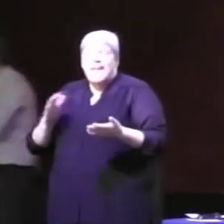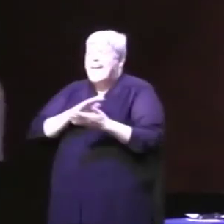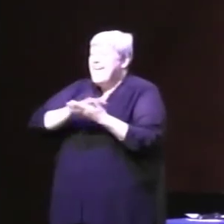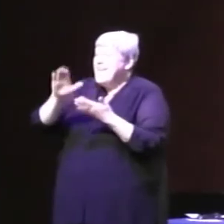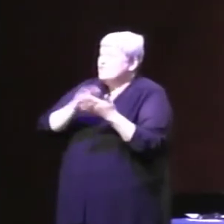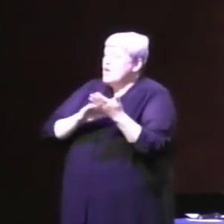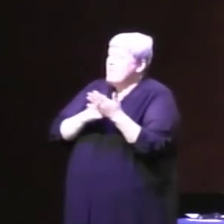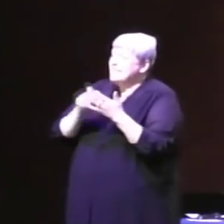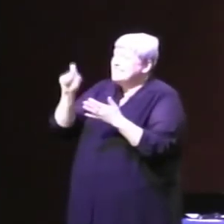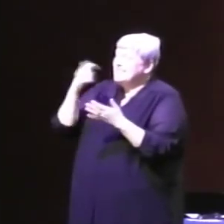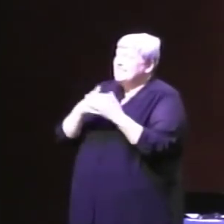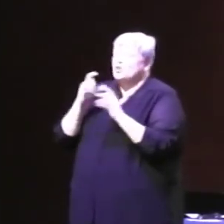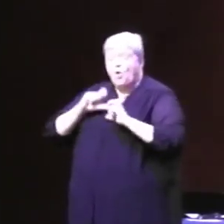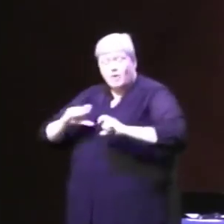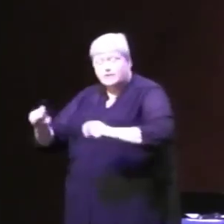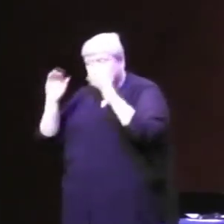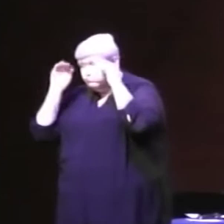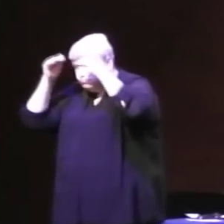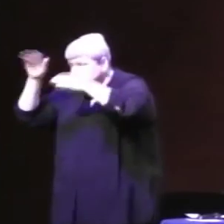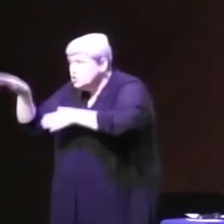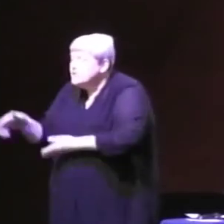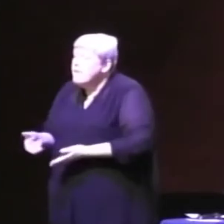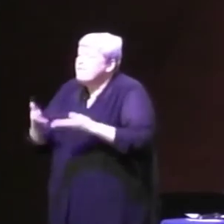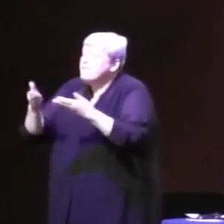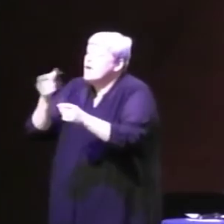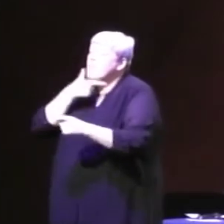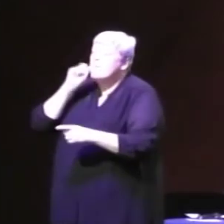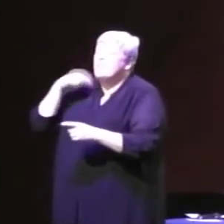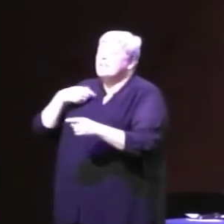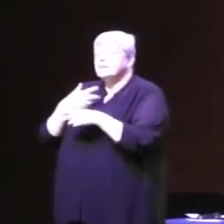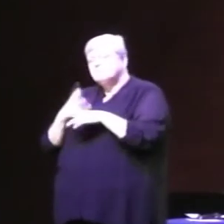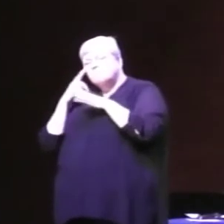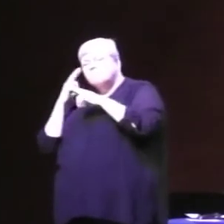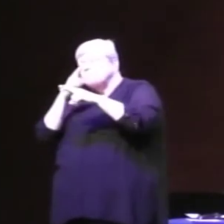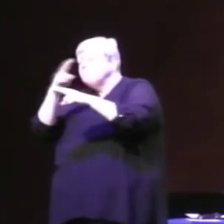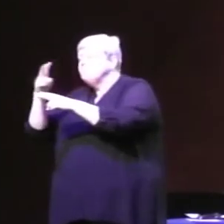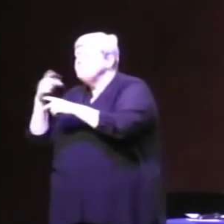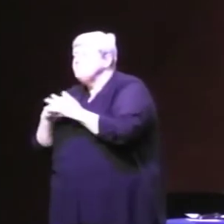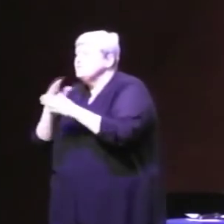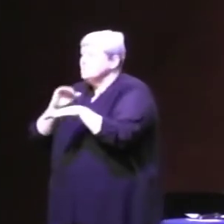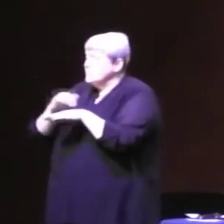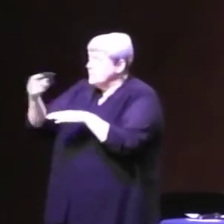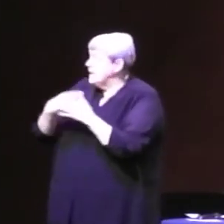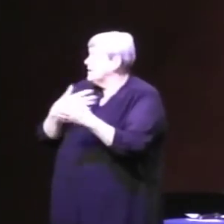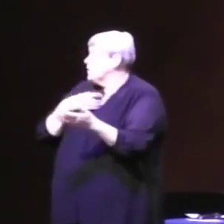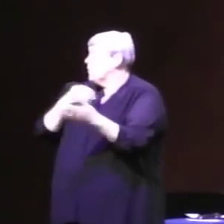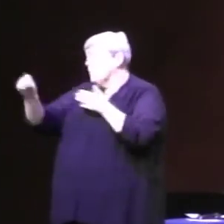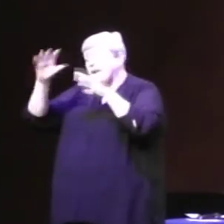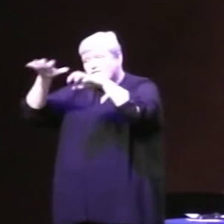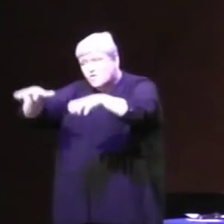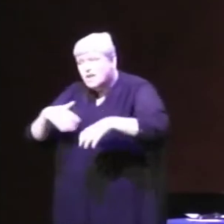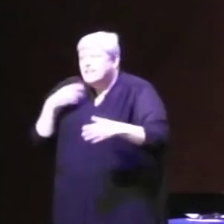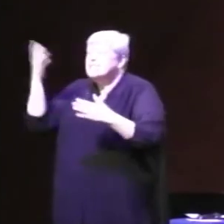HMRC continued to be dedicated to serving the public and policing tax systems despite pay freezes, pension cuts, reduced terms